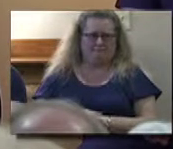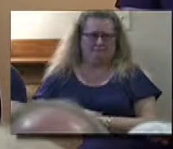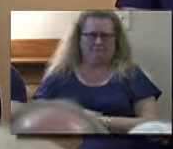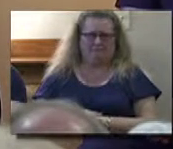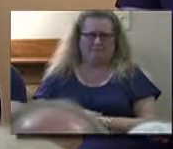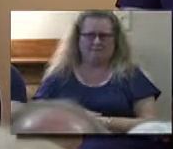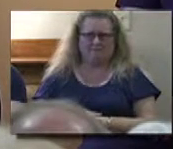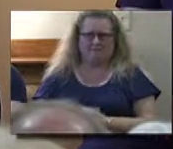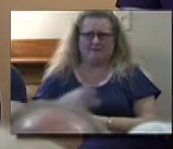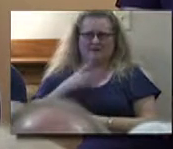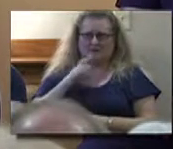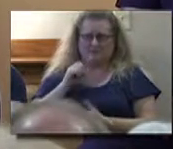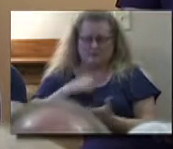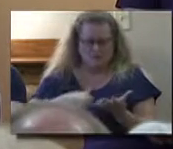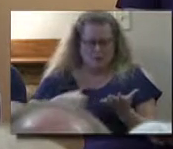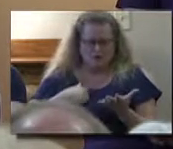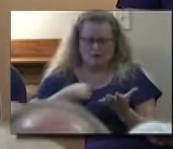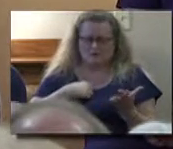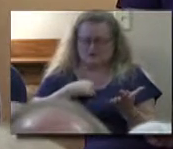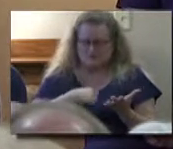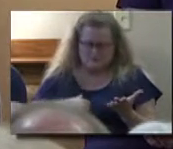"I'm so sorry, so sorry."